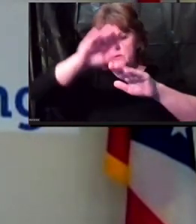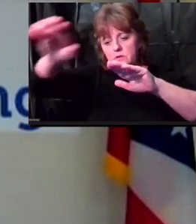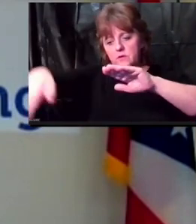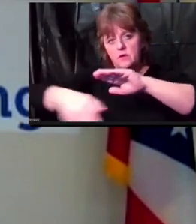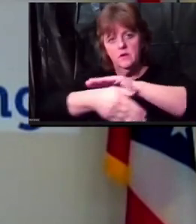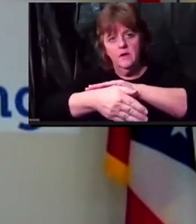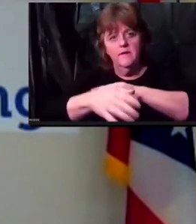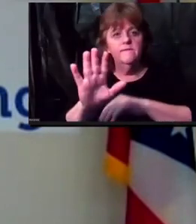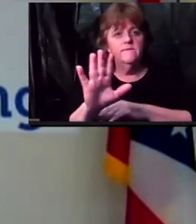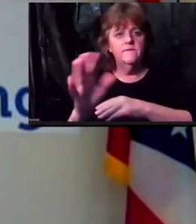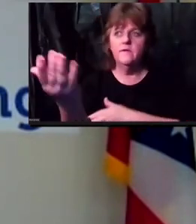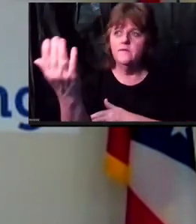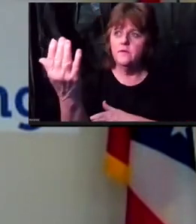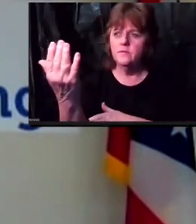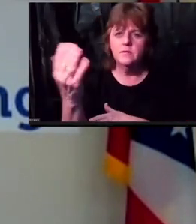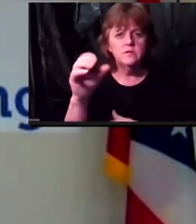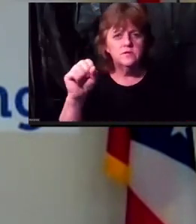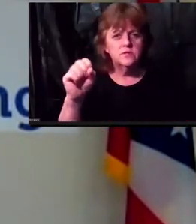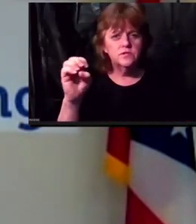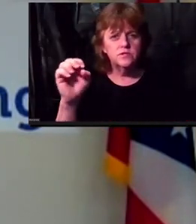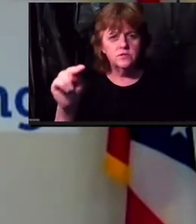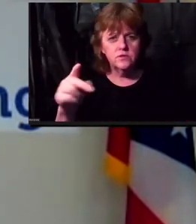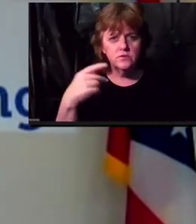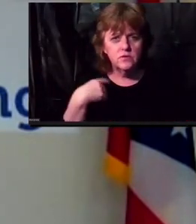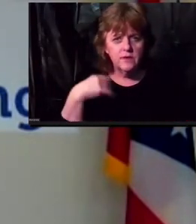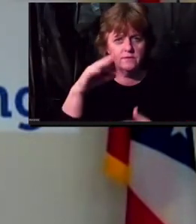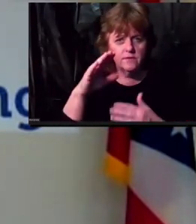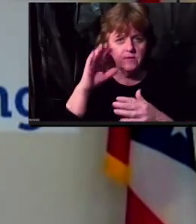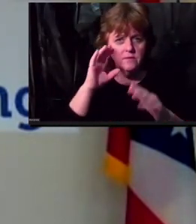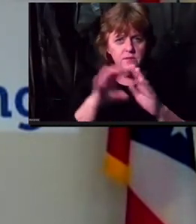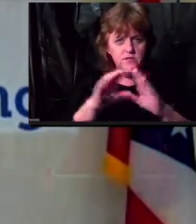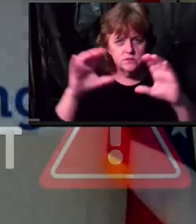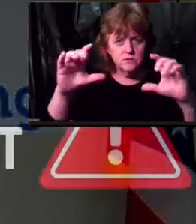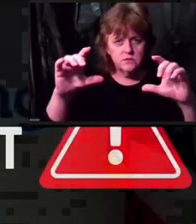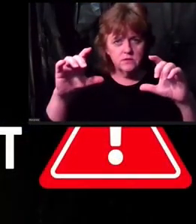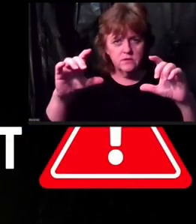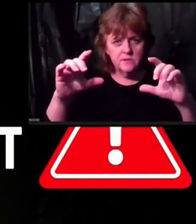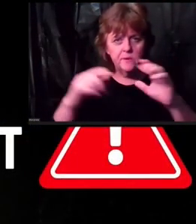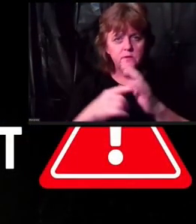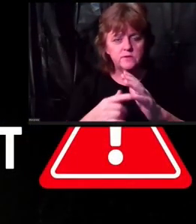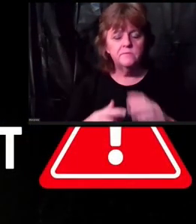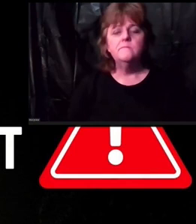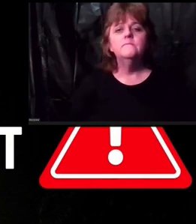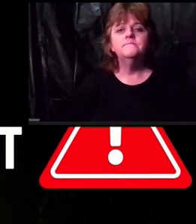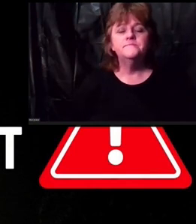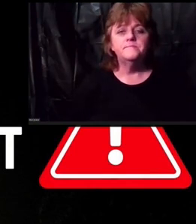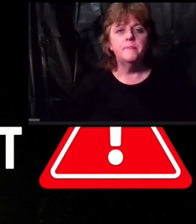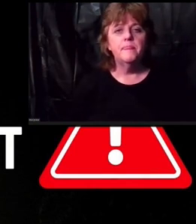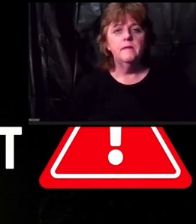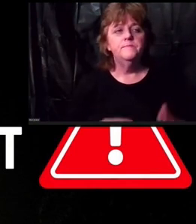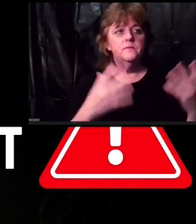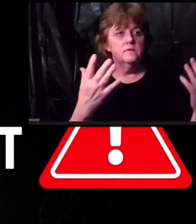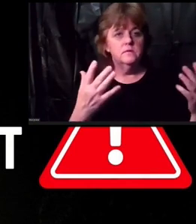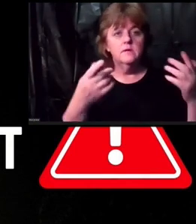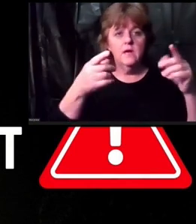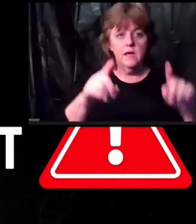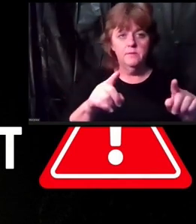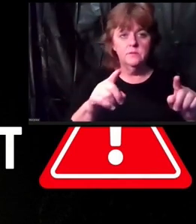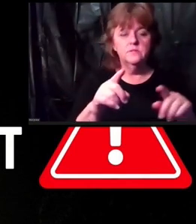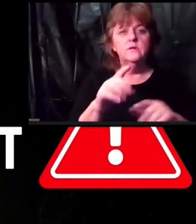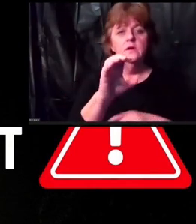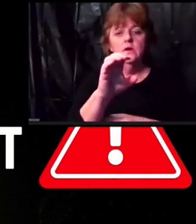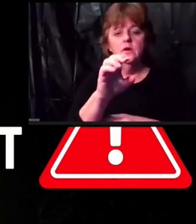a.m. Sean, do you have that graphic that you can put up? Thank you. So the curfew